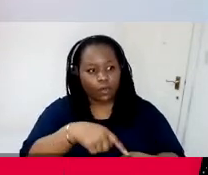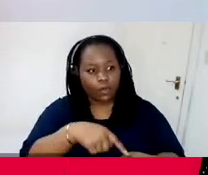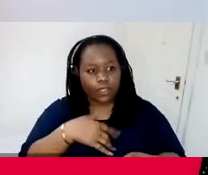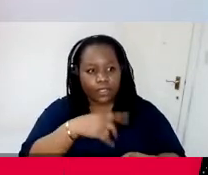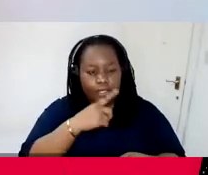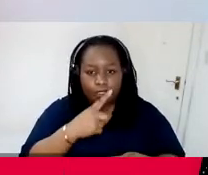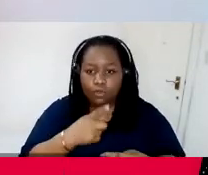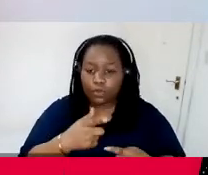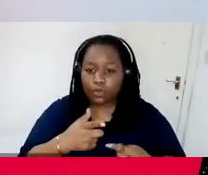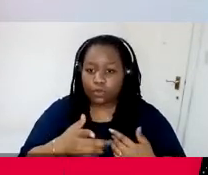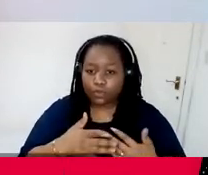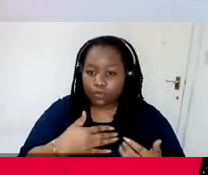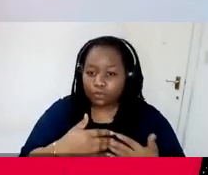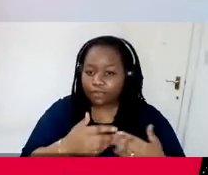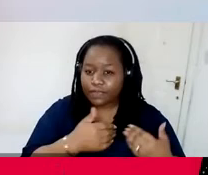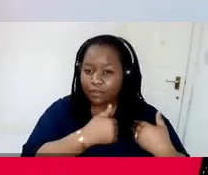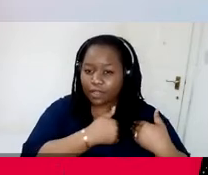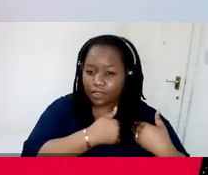and redress.